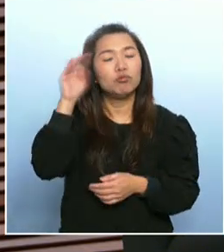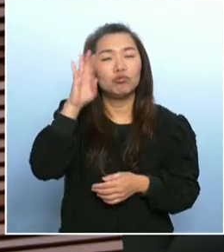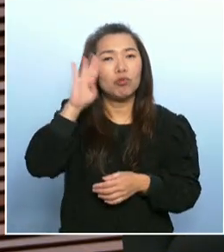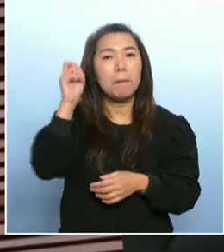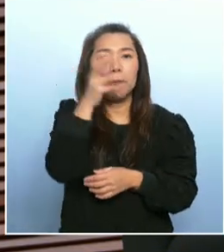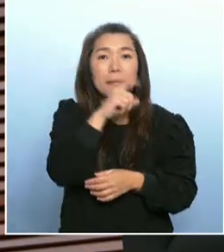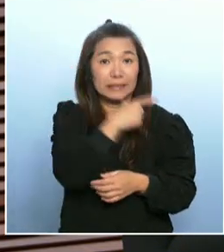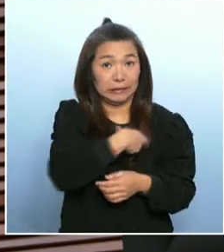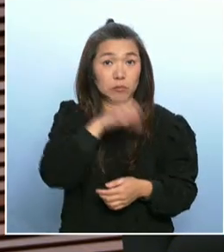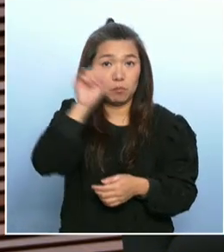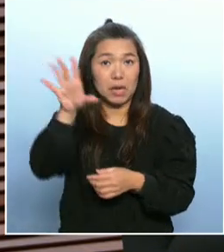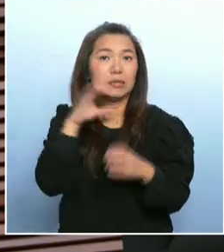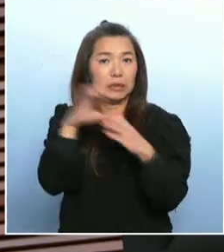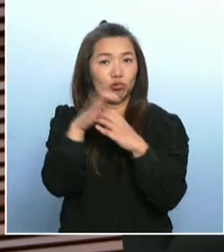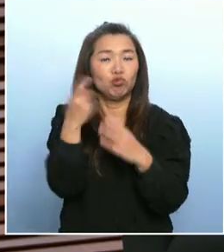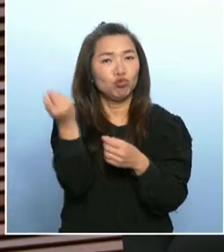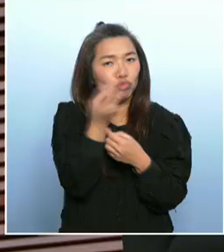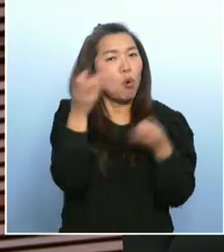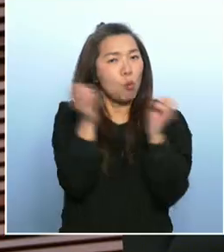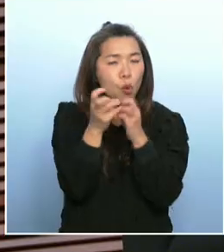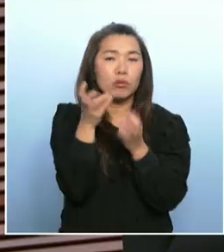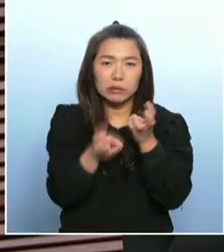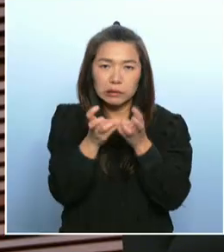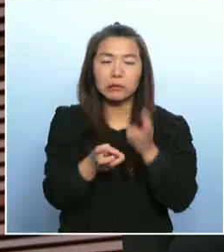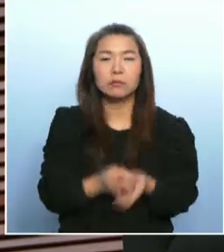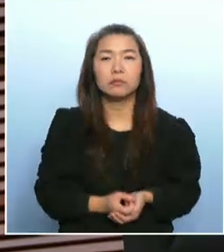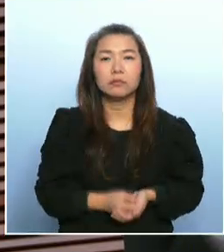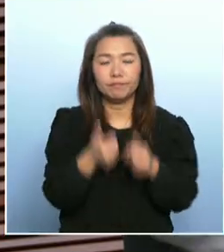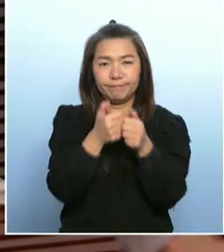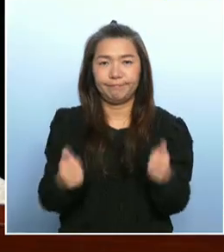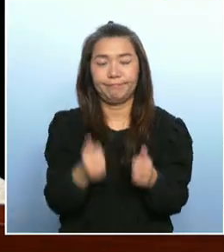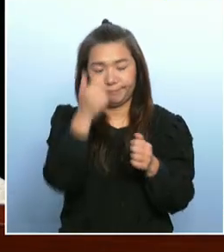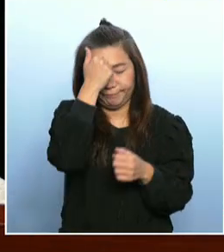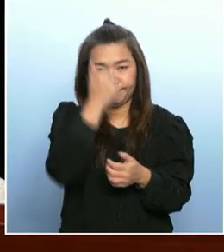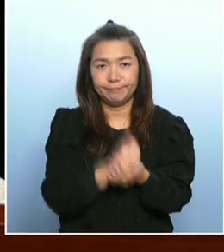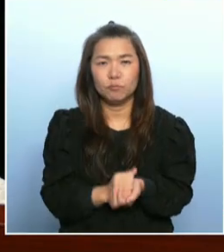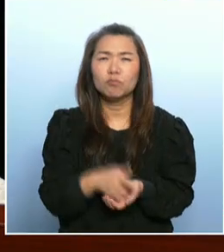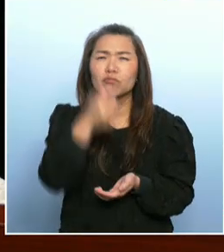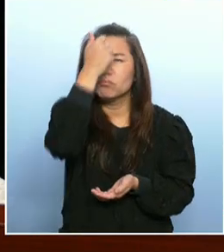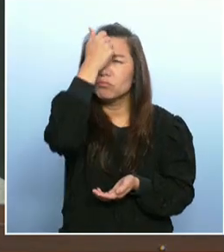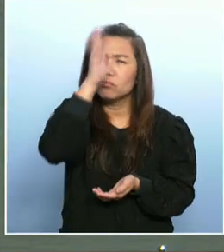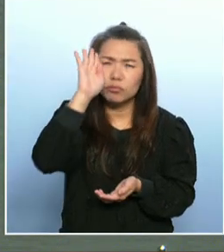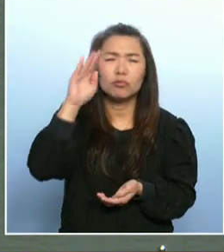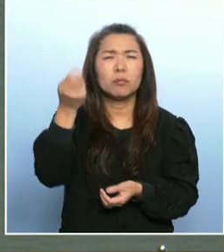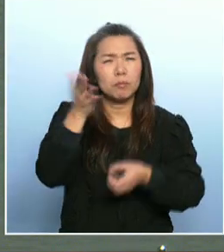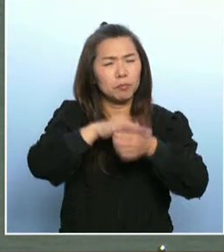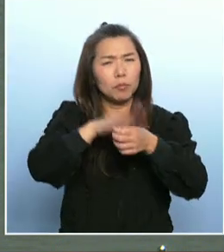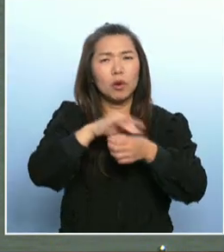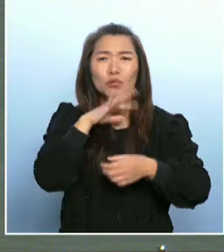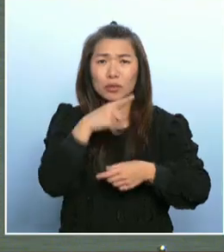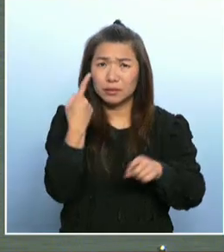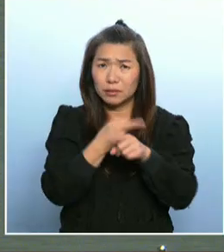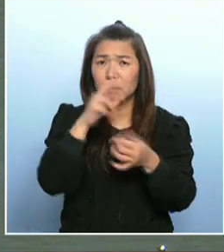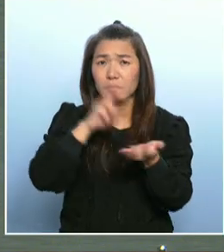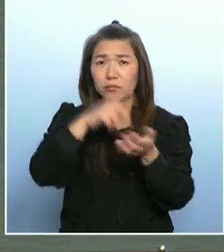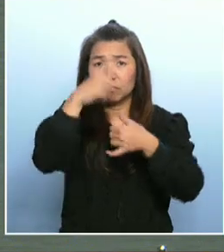physically or intellectually handicapped. So please provide the information to SWD and we'll try to follow up. Chair Lady, I would